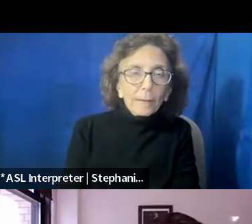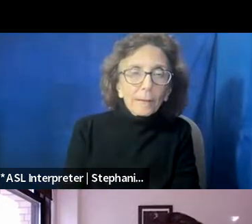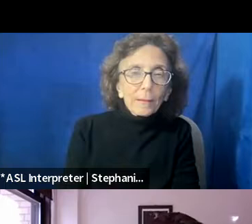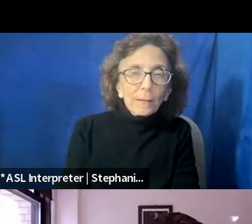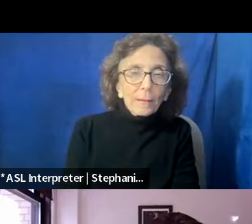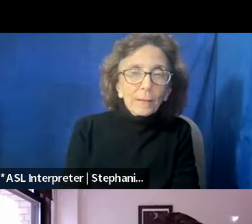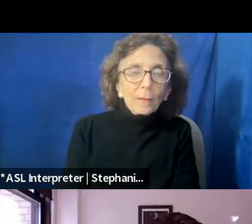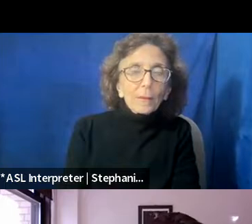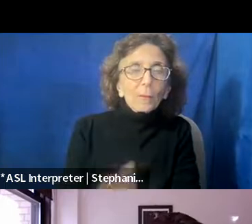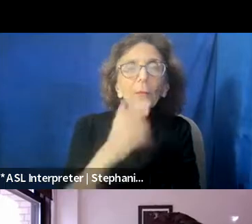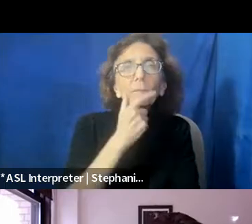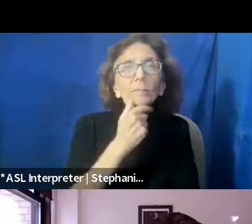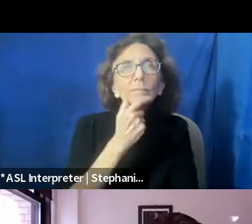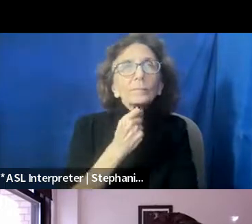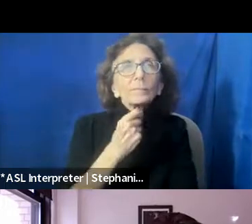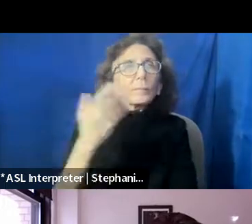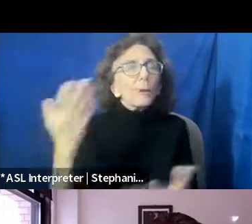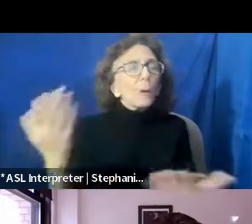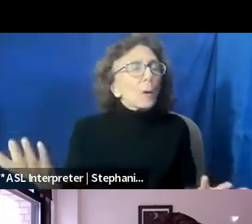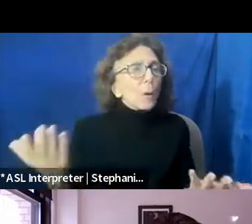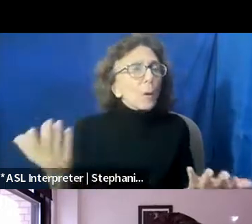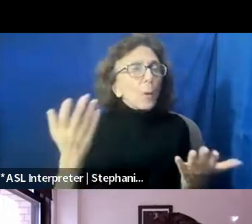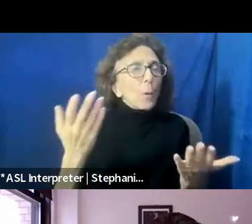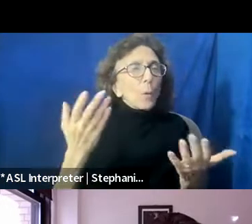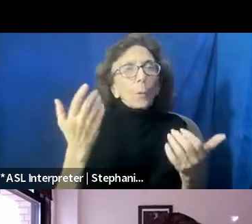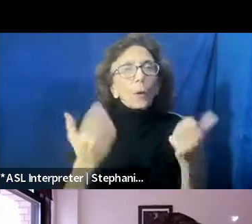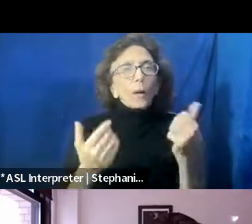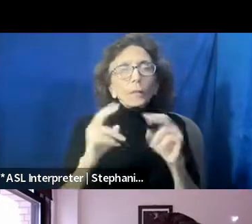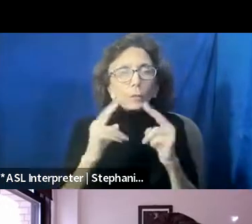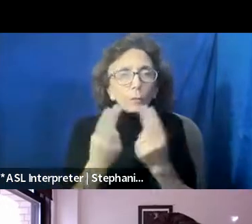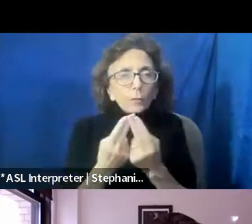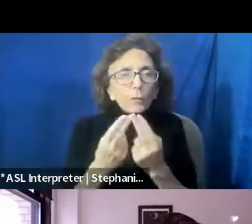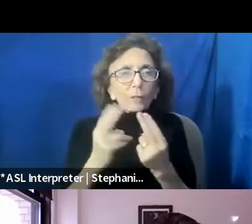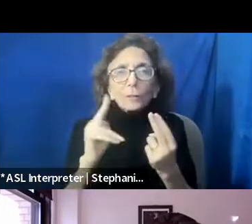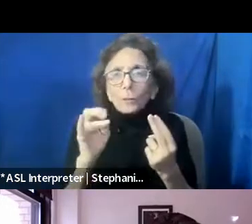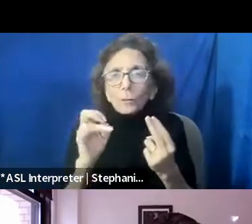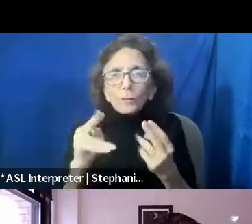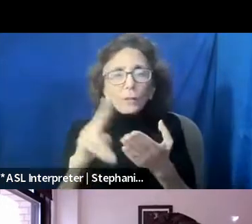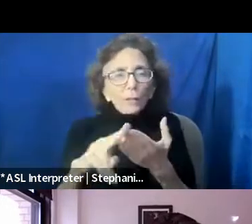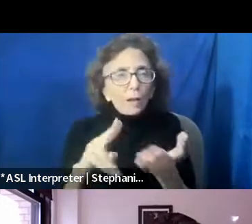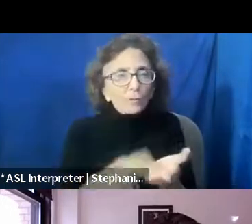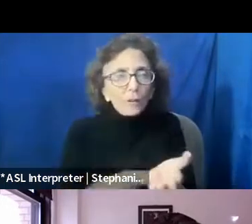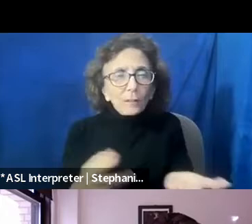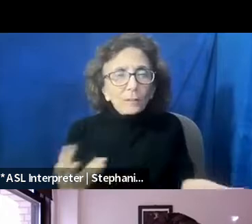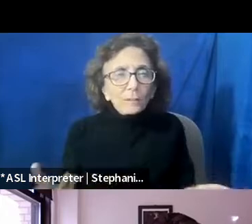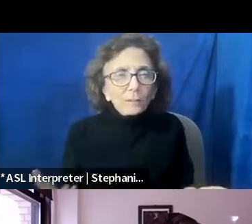union contracts we engage with so that we can,